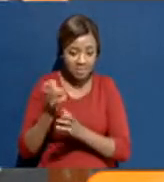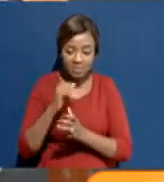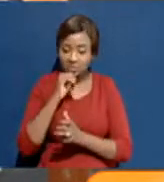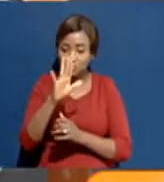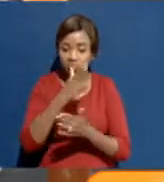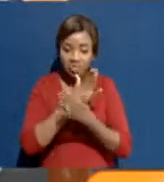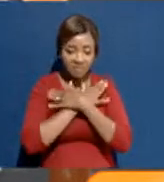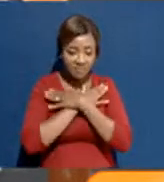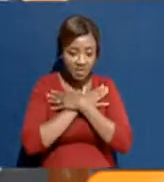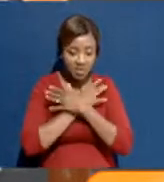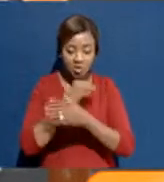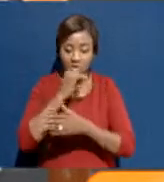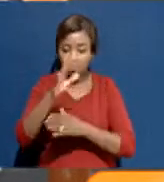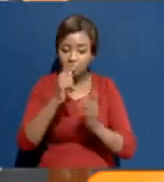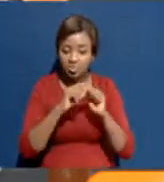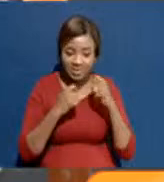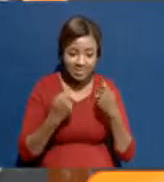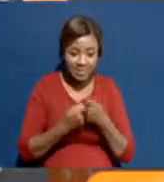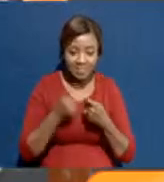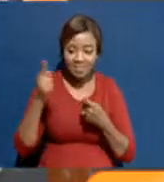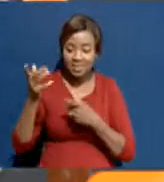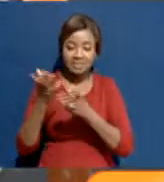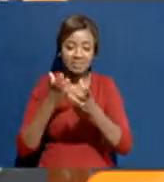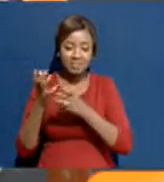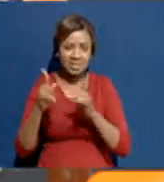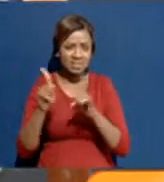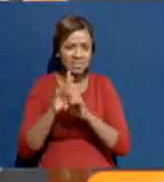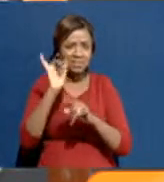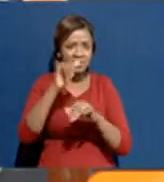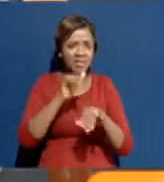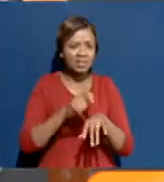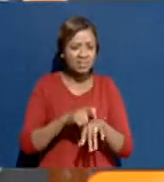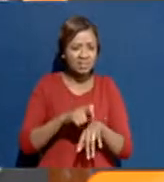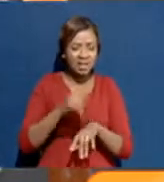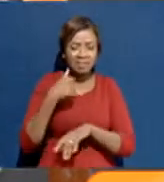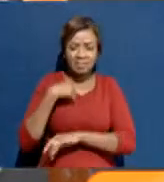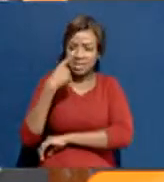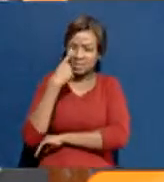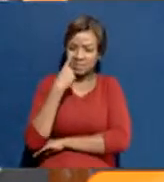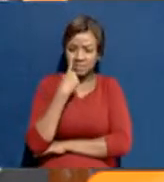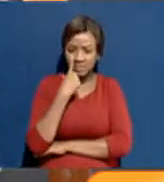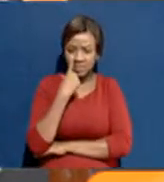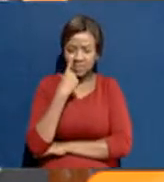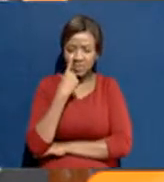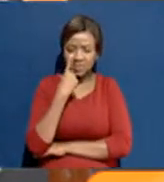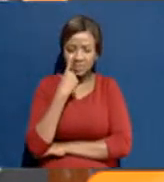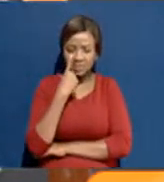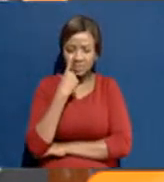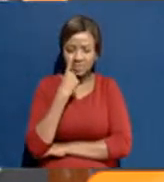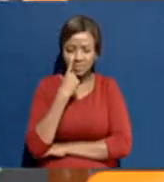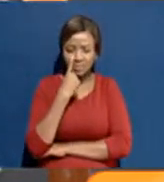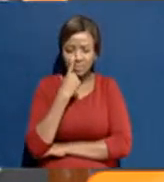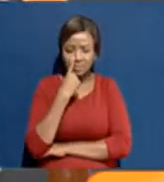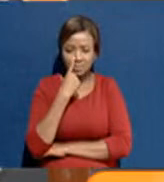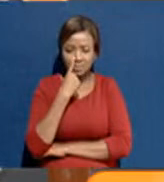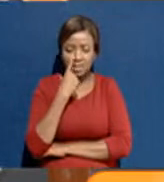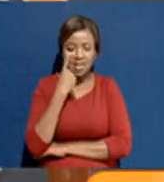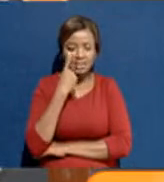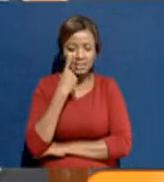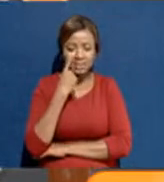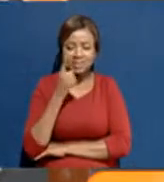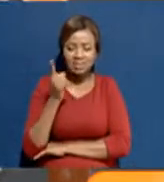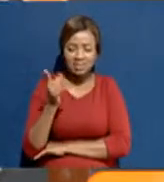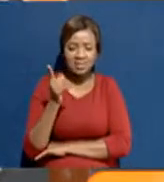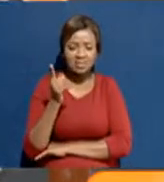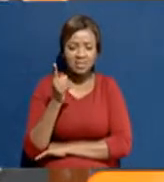And so even that time, I could see that it was selling to bash us. I don't